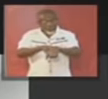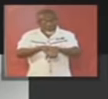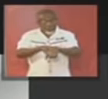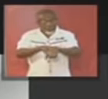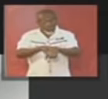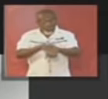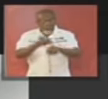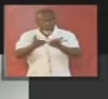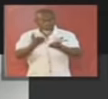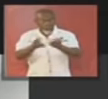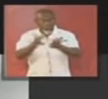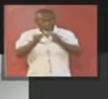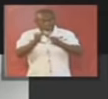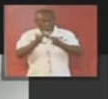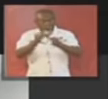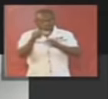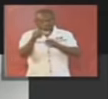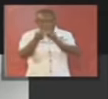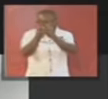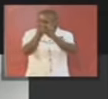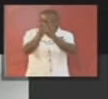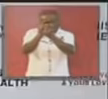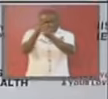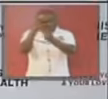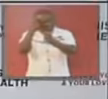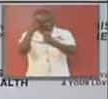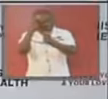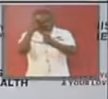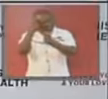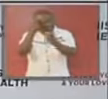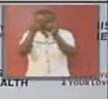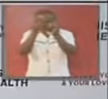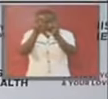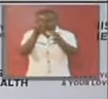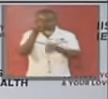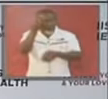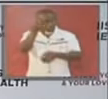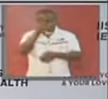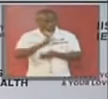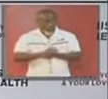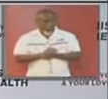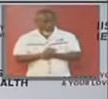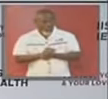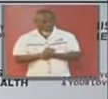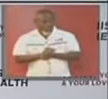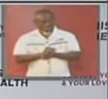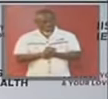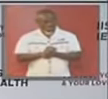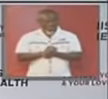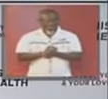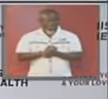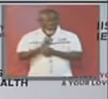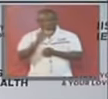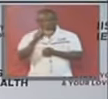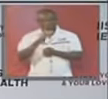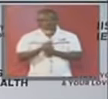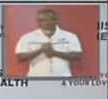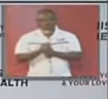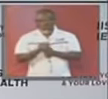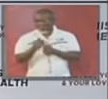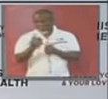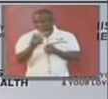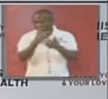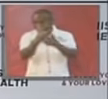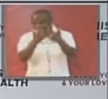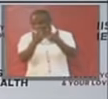you all are going to look at the reopening of it? Okay. Thank you, Richard. So you got in 3 questions there. So we'll you broke the